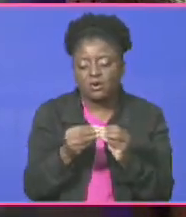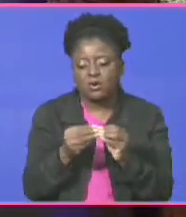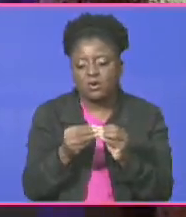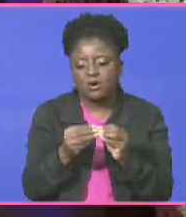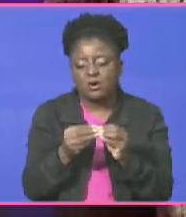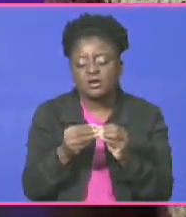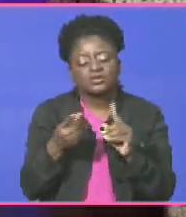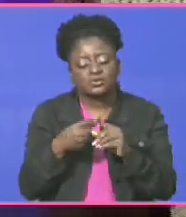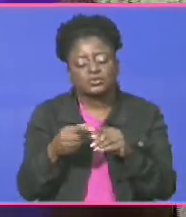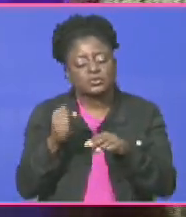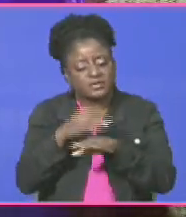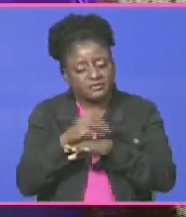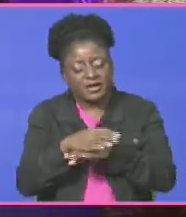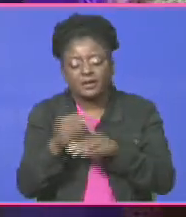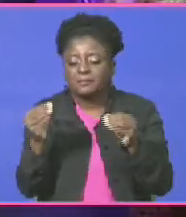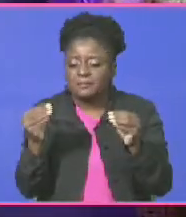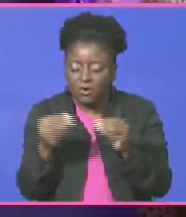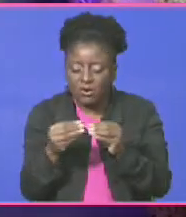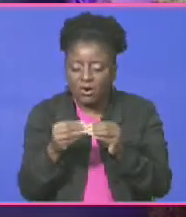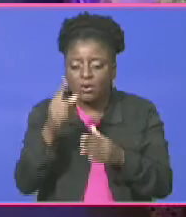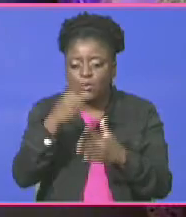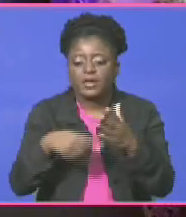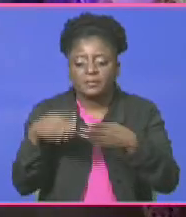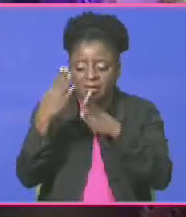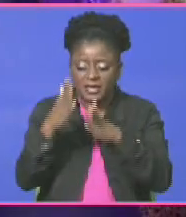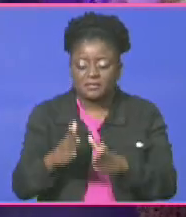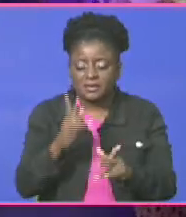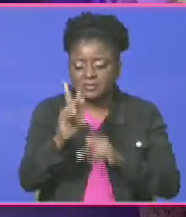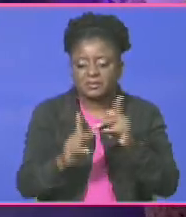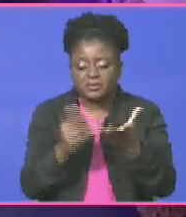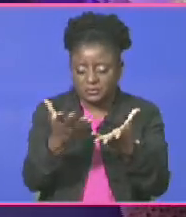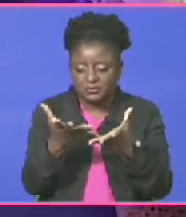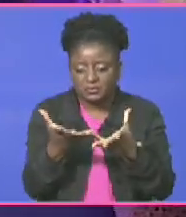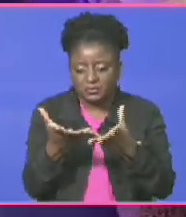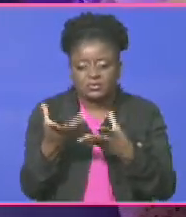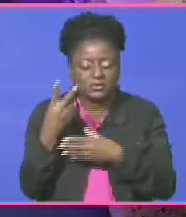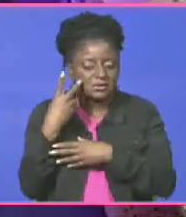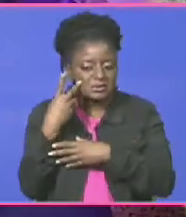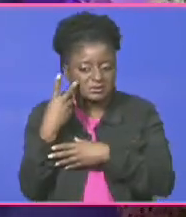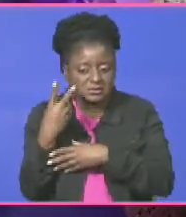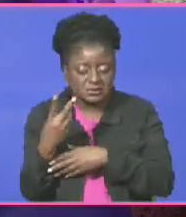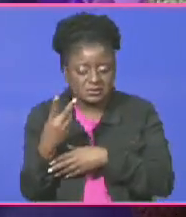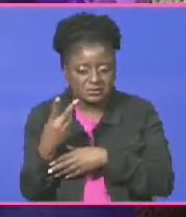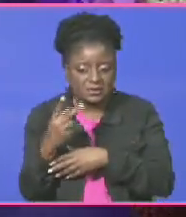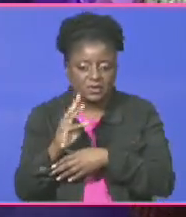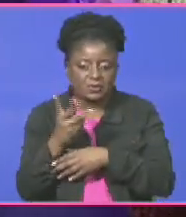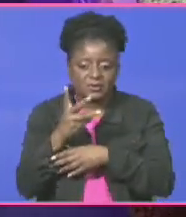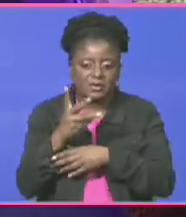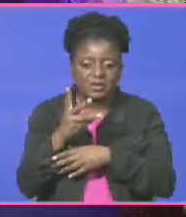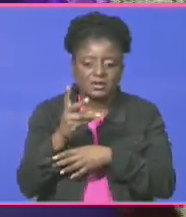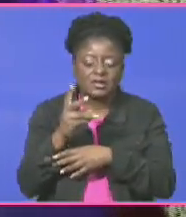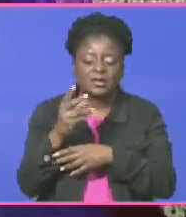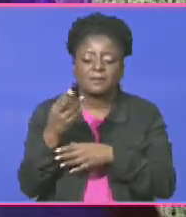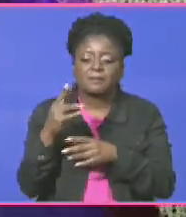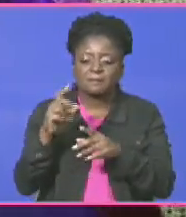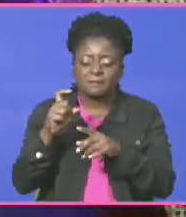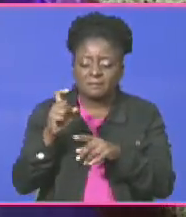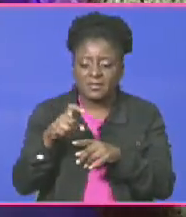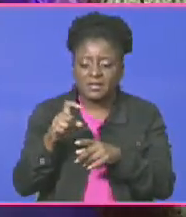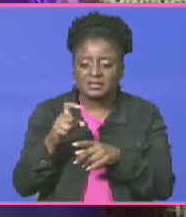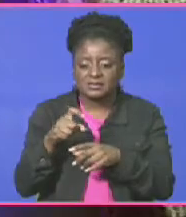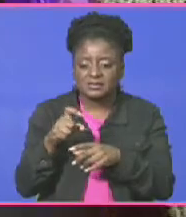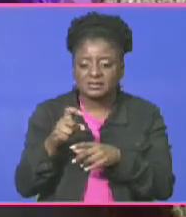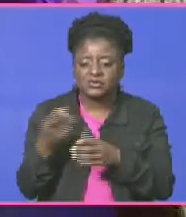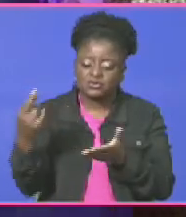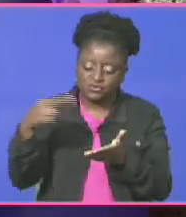to reflect more what the Bahamian people would like to see. We have to rework our image,